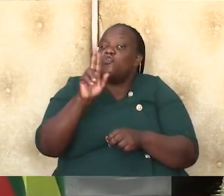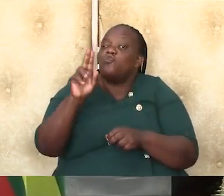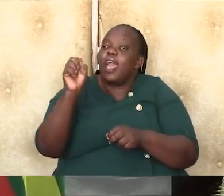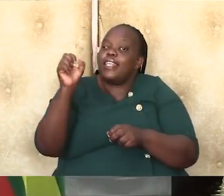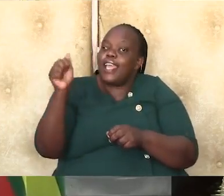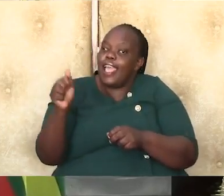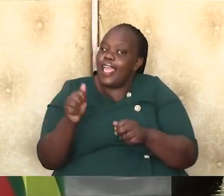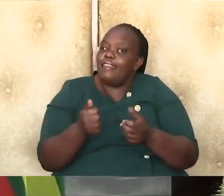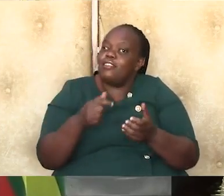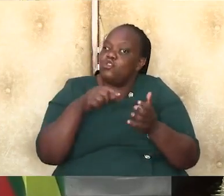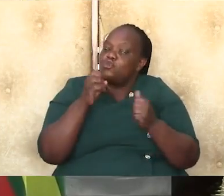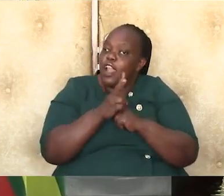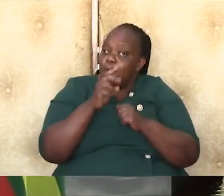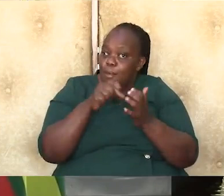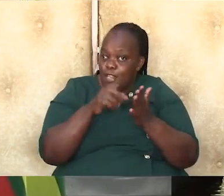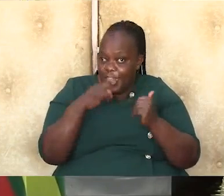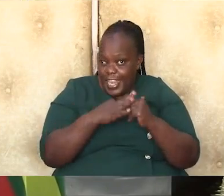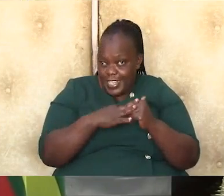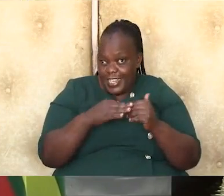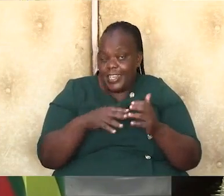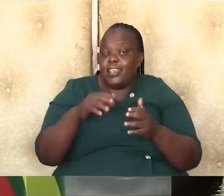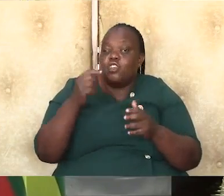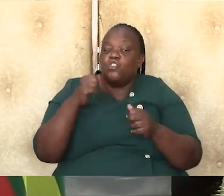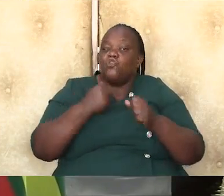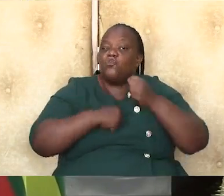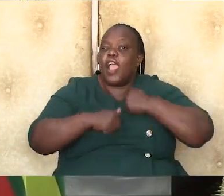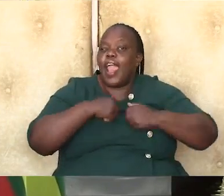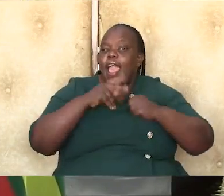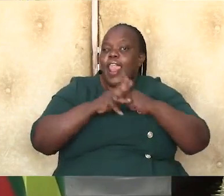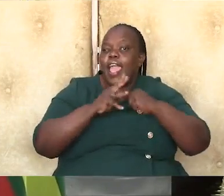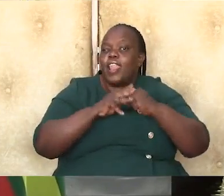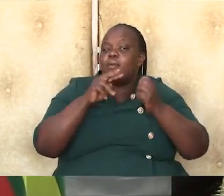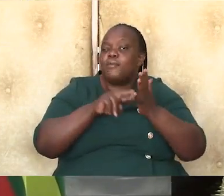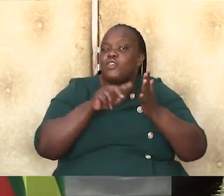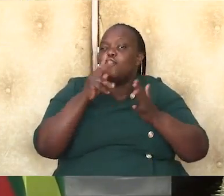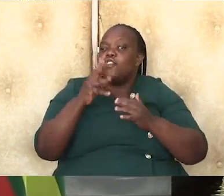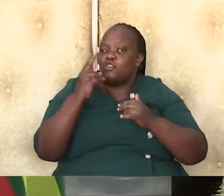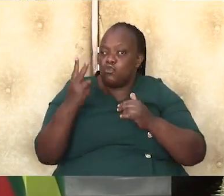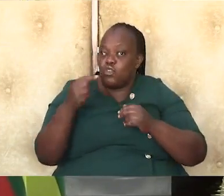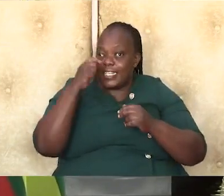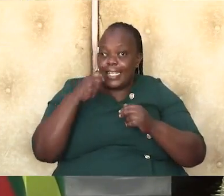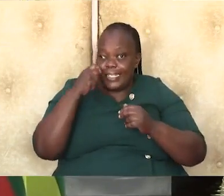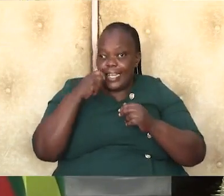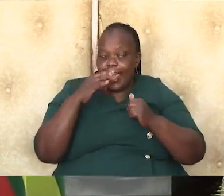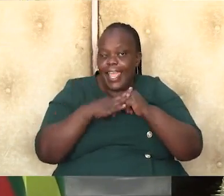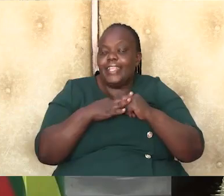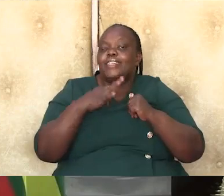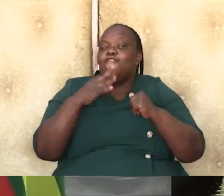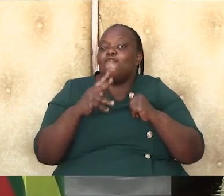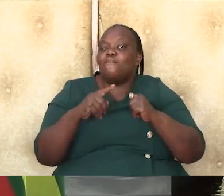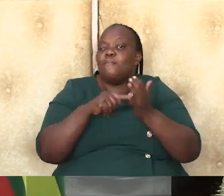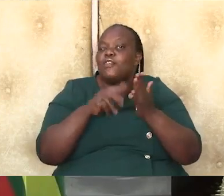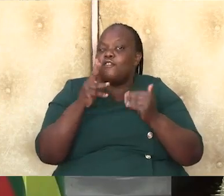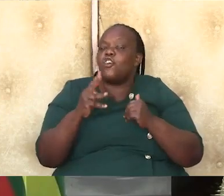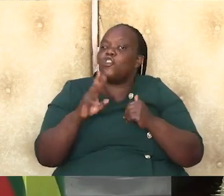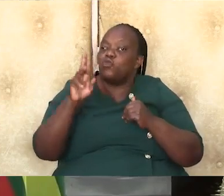USA, 12.8%, followed by Uganda, 9.42%, Tanzania, 8.49%, and the United